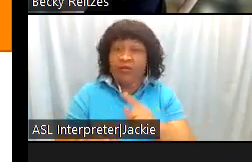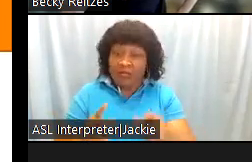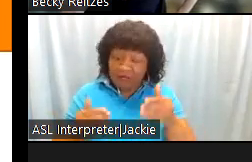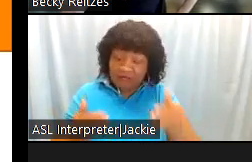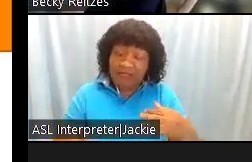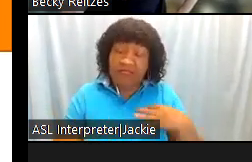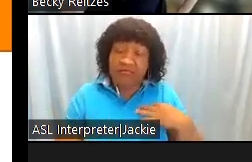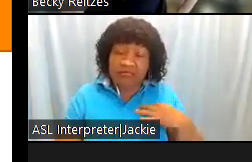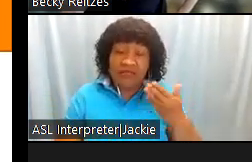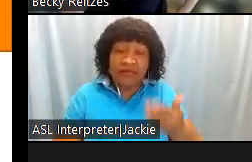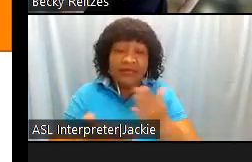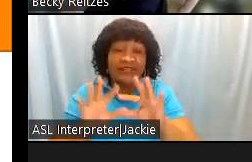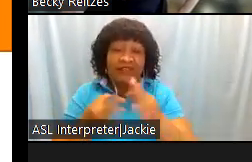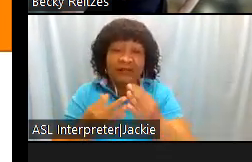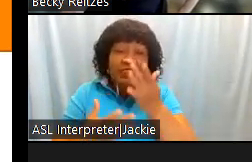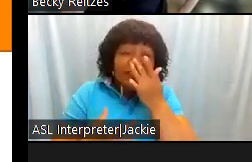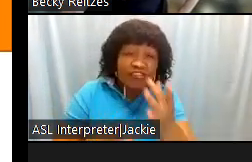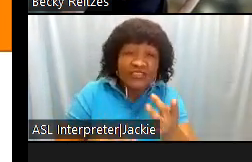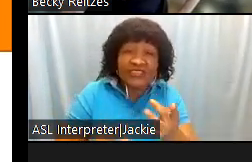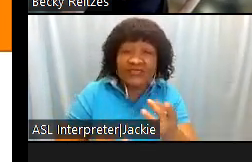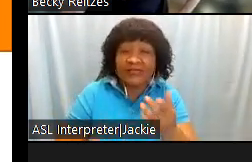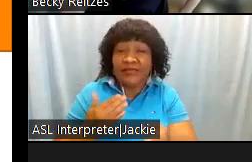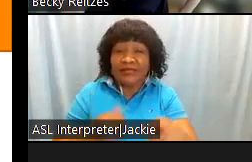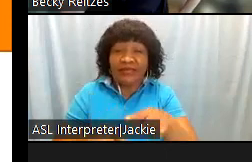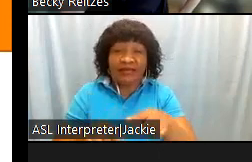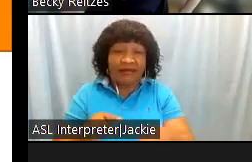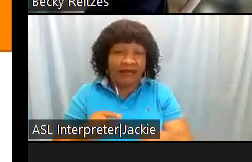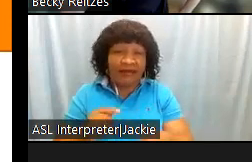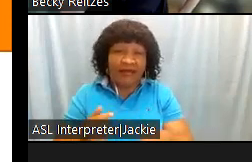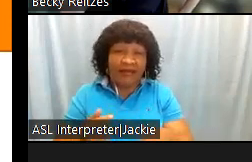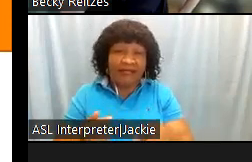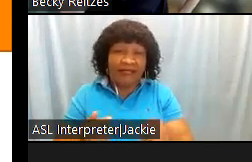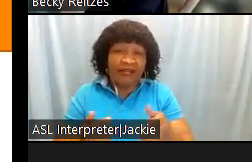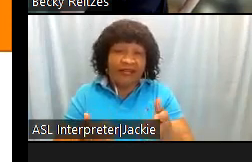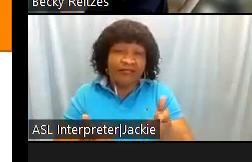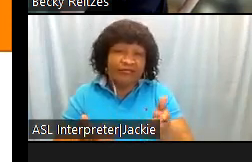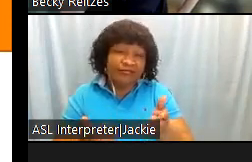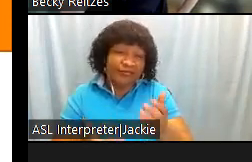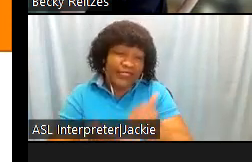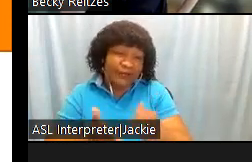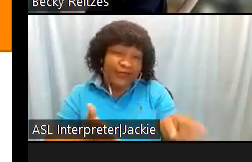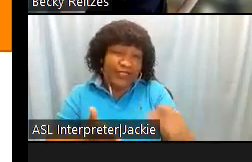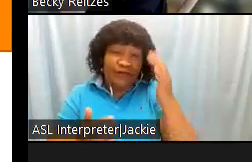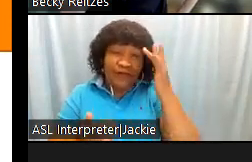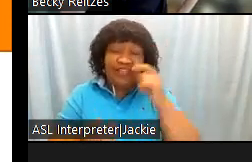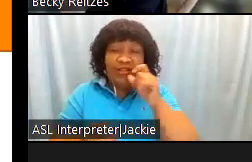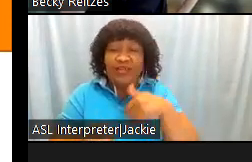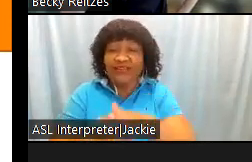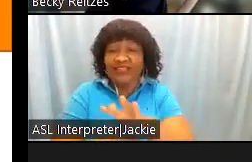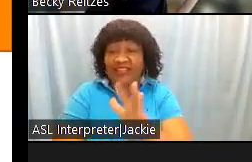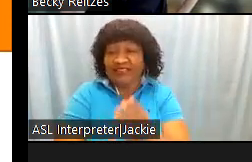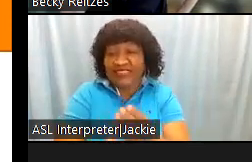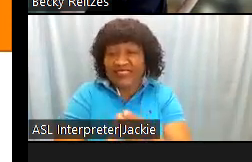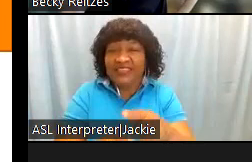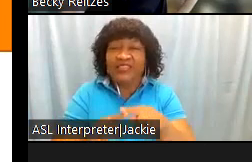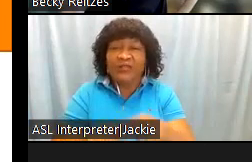be families that are interested, but that we're not able to serve due to not having enough funding, depending